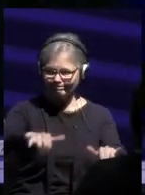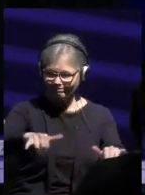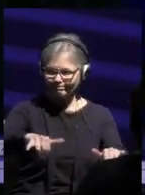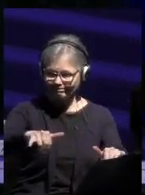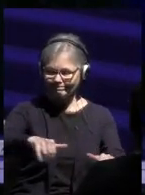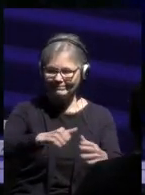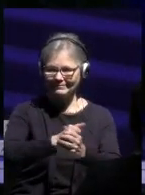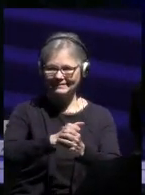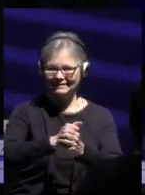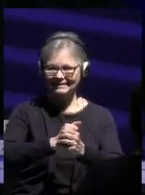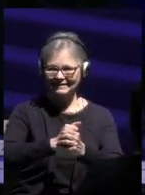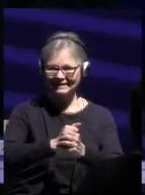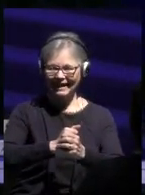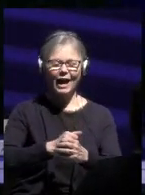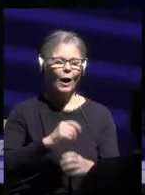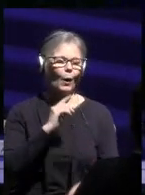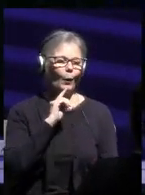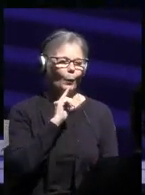okay? And